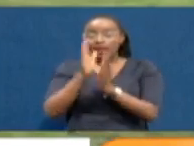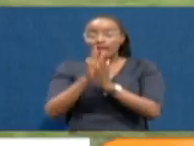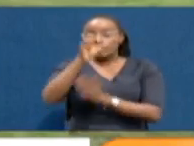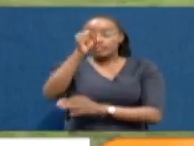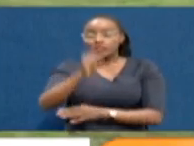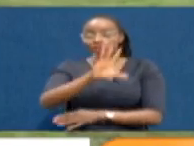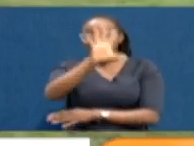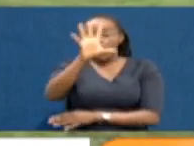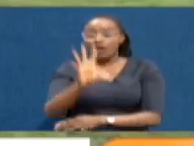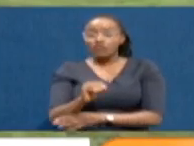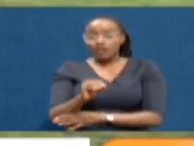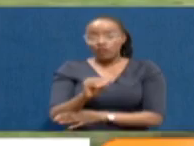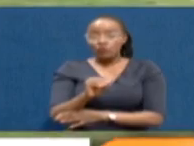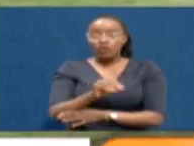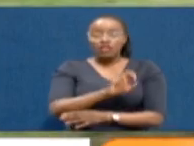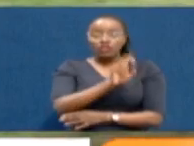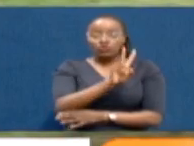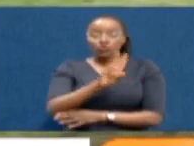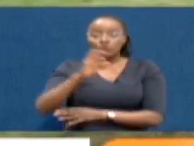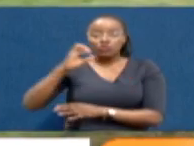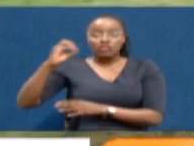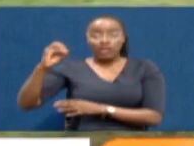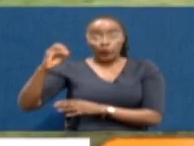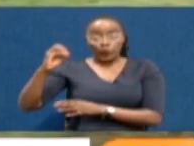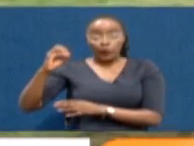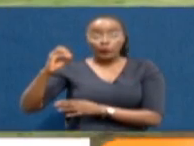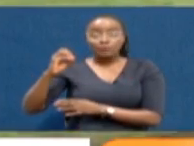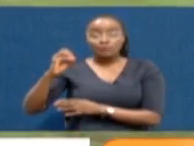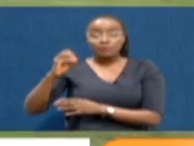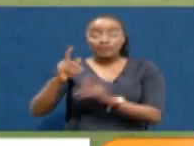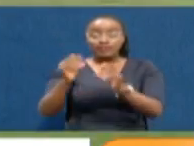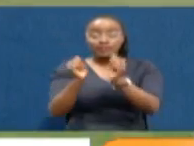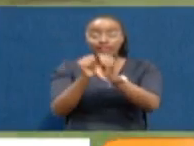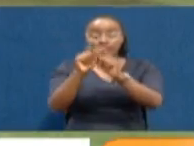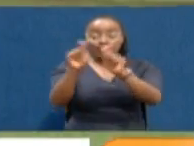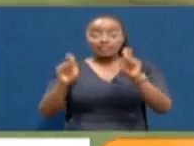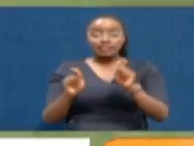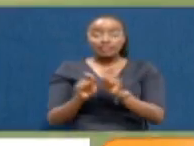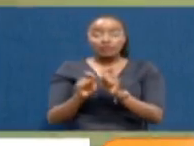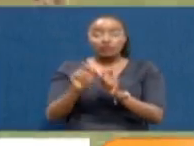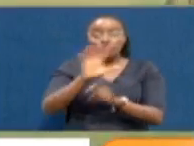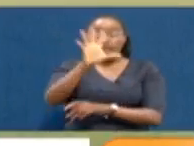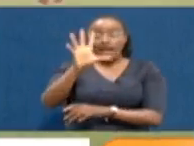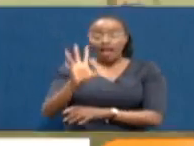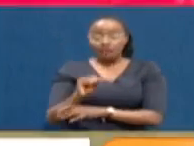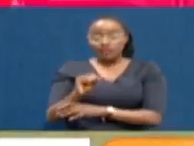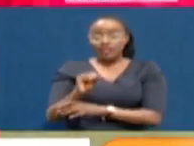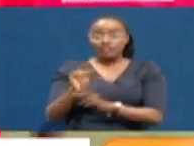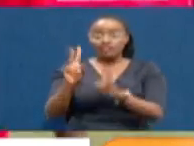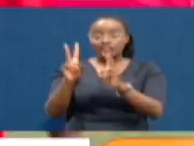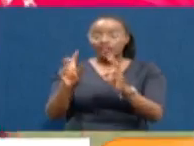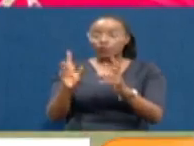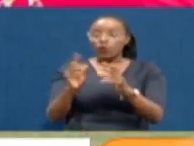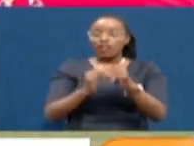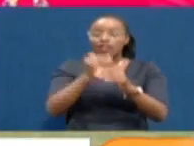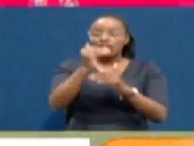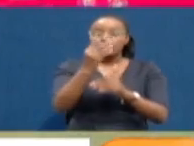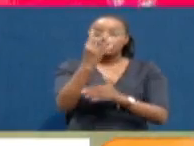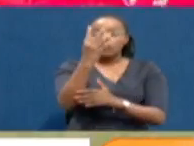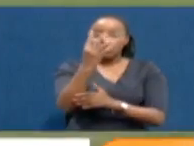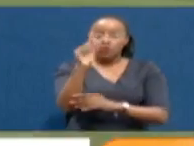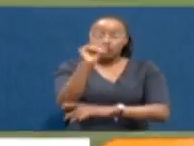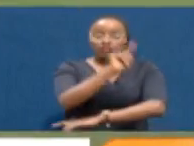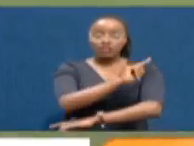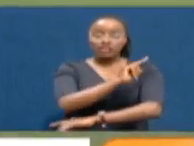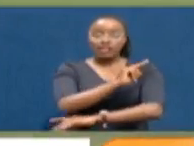Africa by an identical 2-0 scoreline. 10 teams will fight for the African crown over the next 4 days.